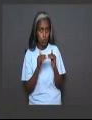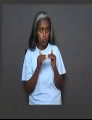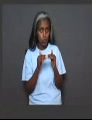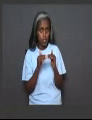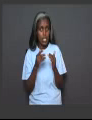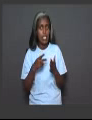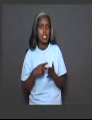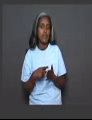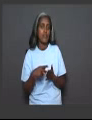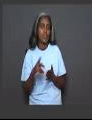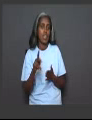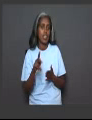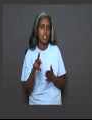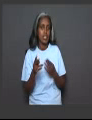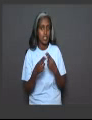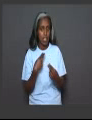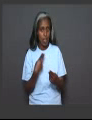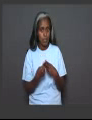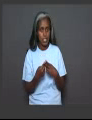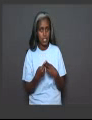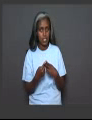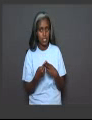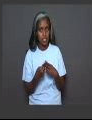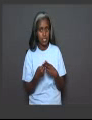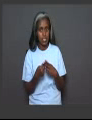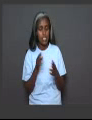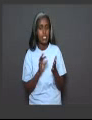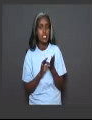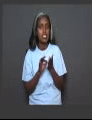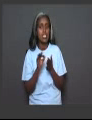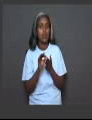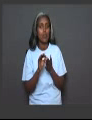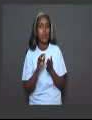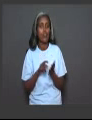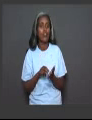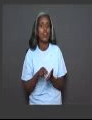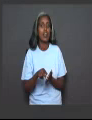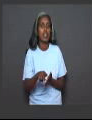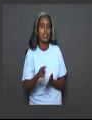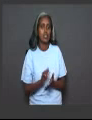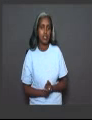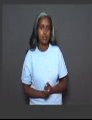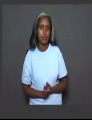the fare times the number of riders.